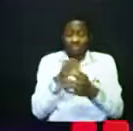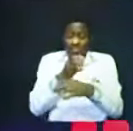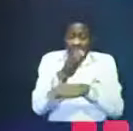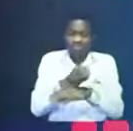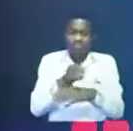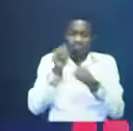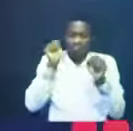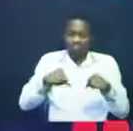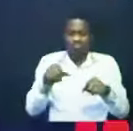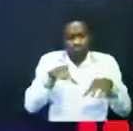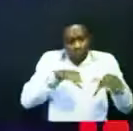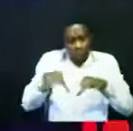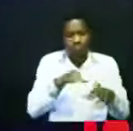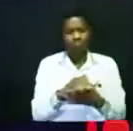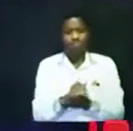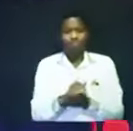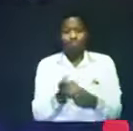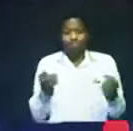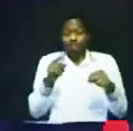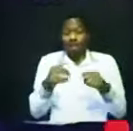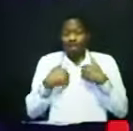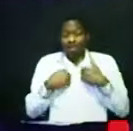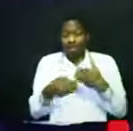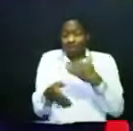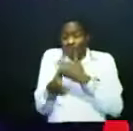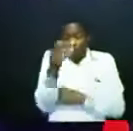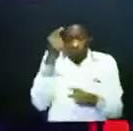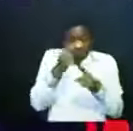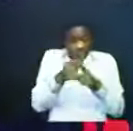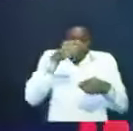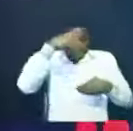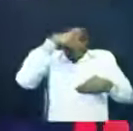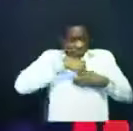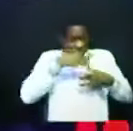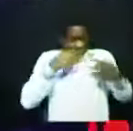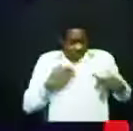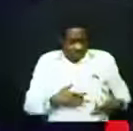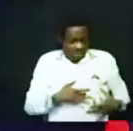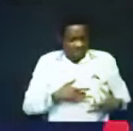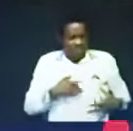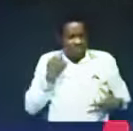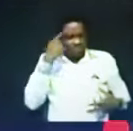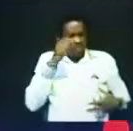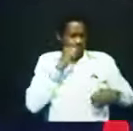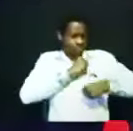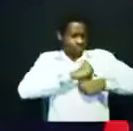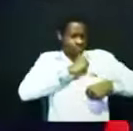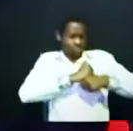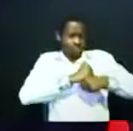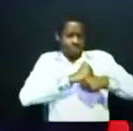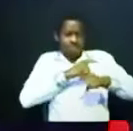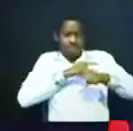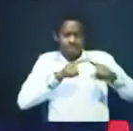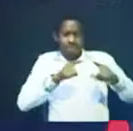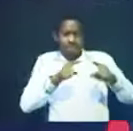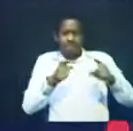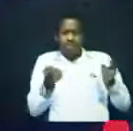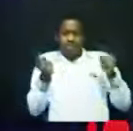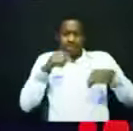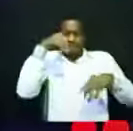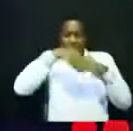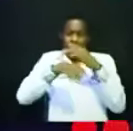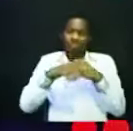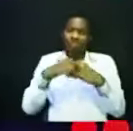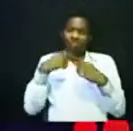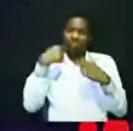is in your heart, it is for defense. But when it is in your mouth, it is for